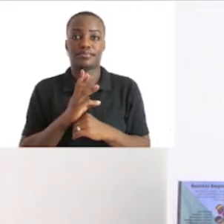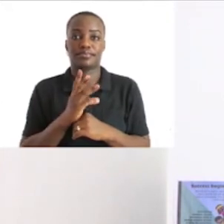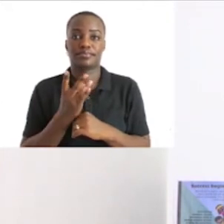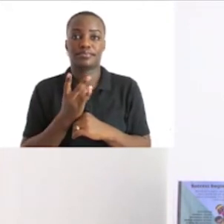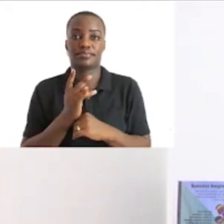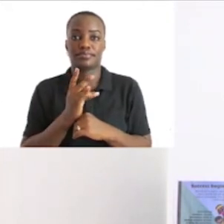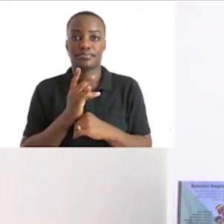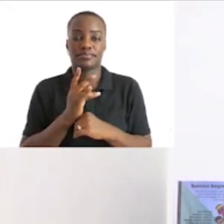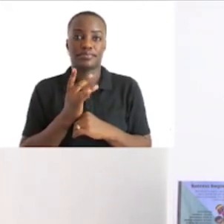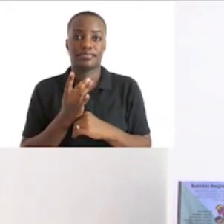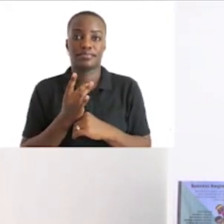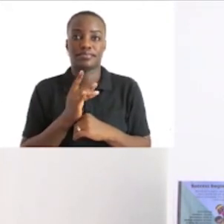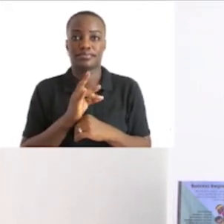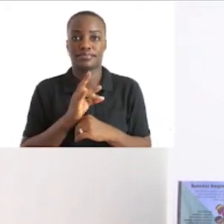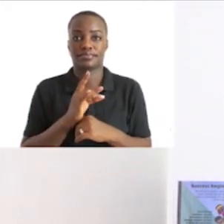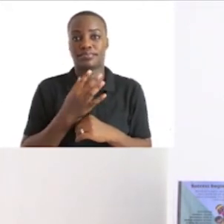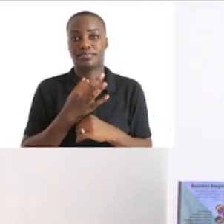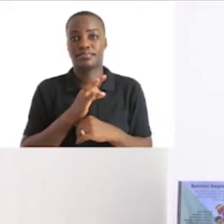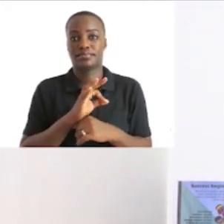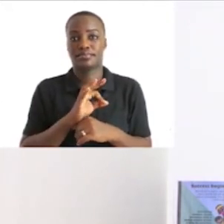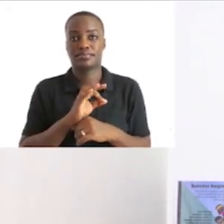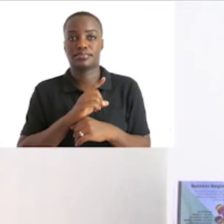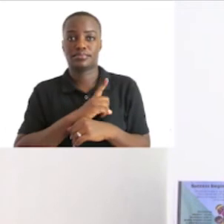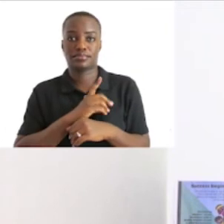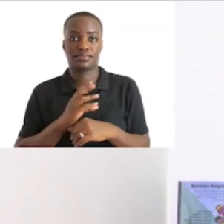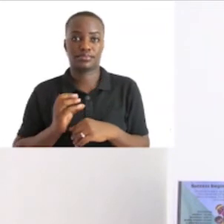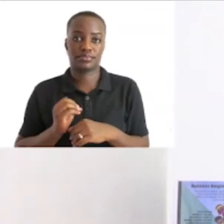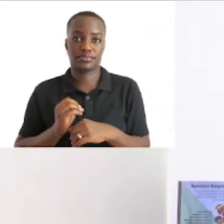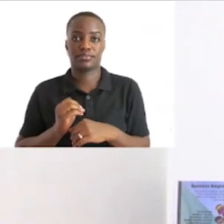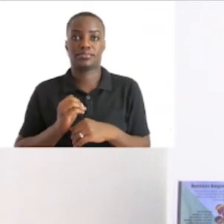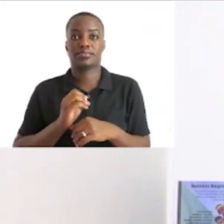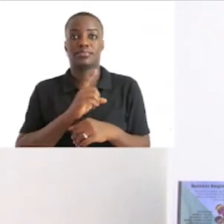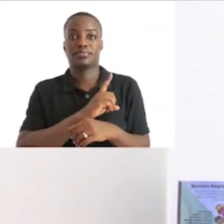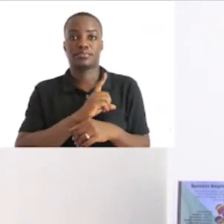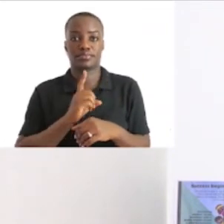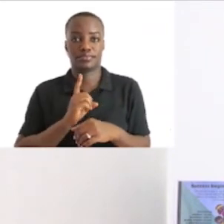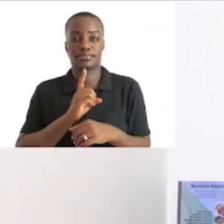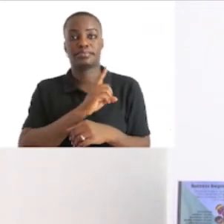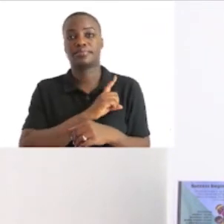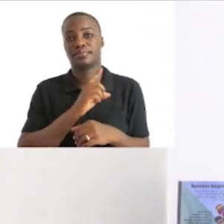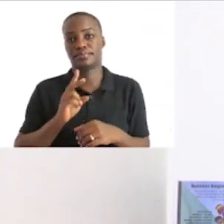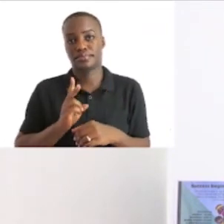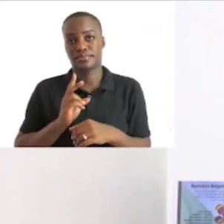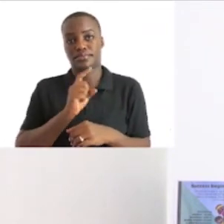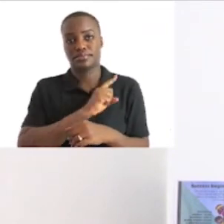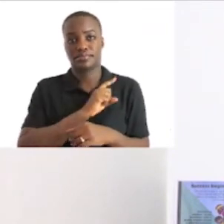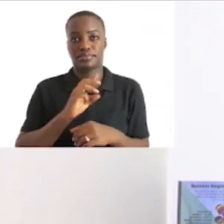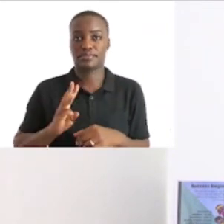6, 7, 8, 9, 10, 11,